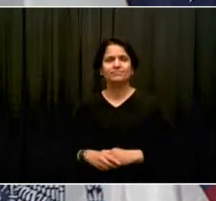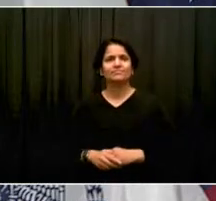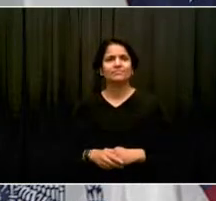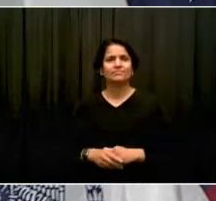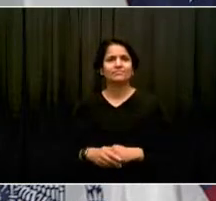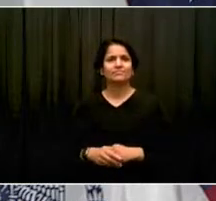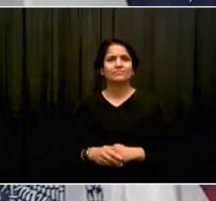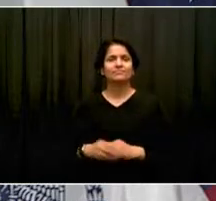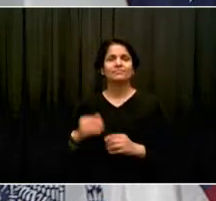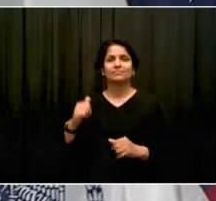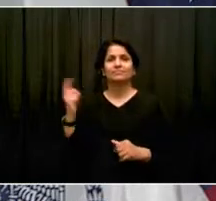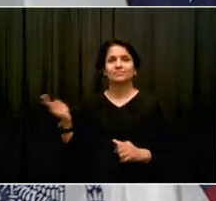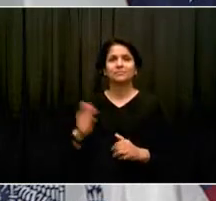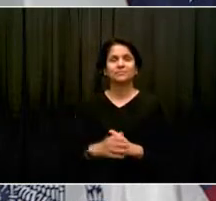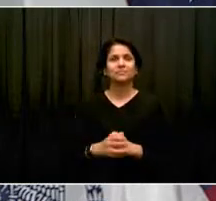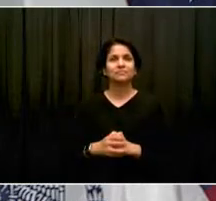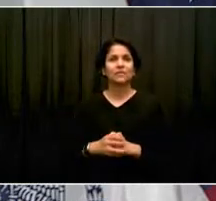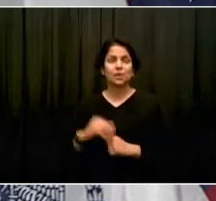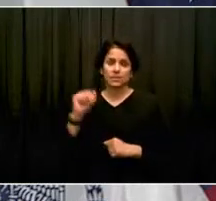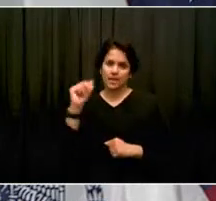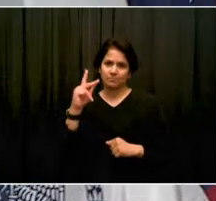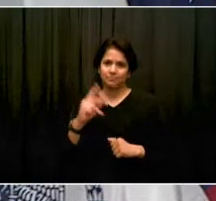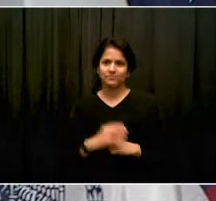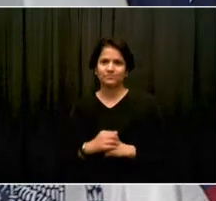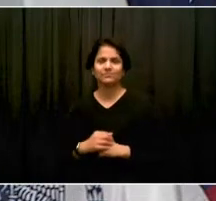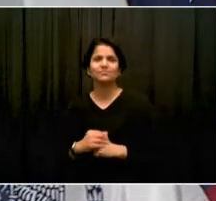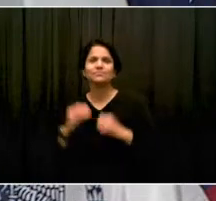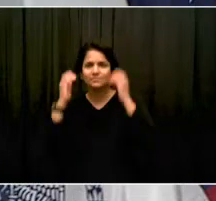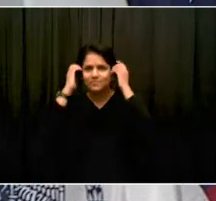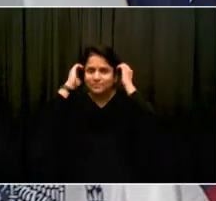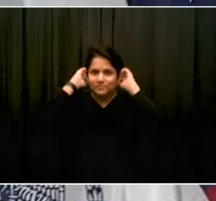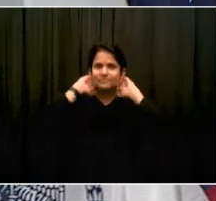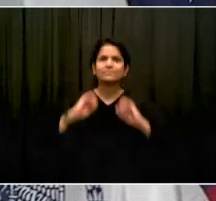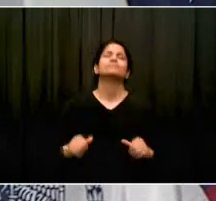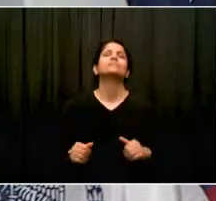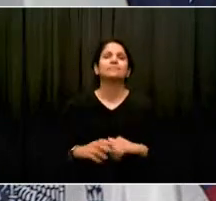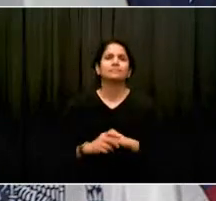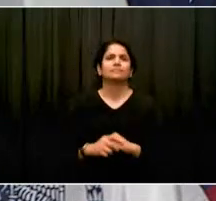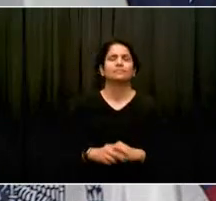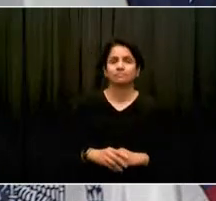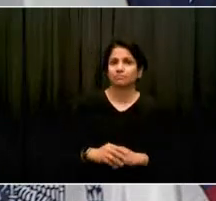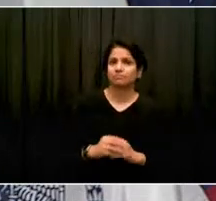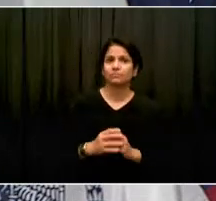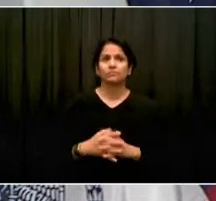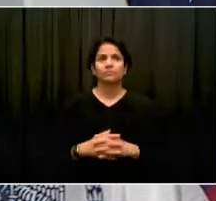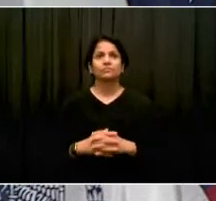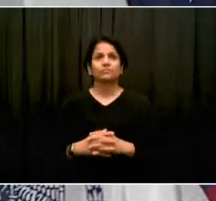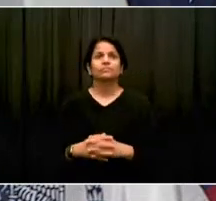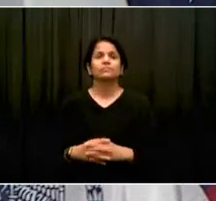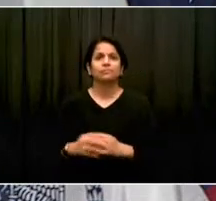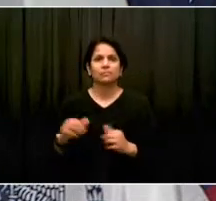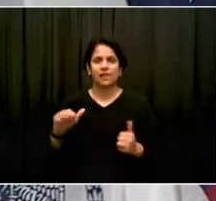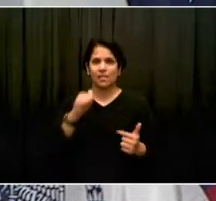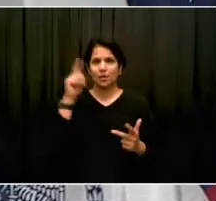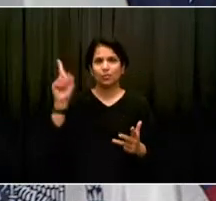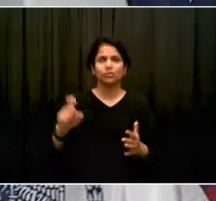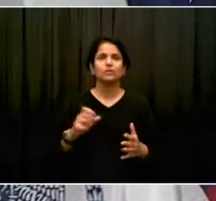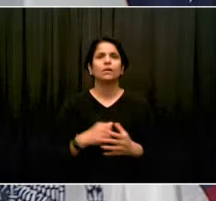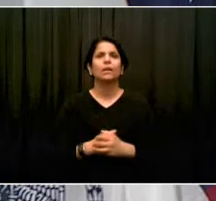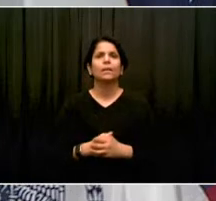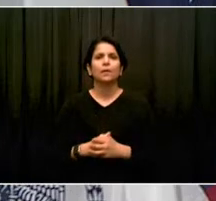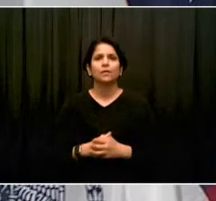Okay, thank you. The other question I have is that there have been these persistent reports,